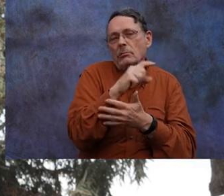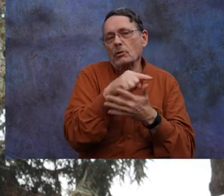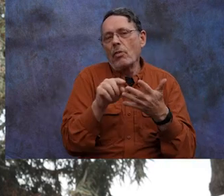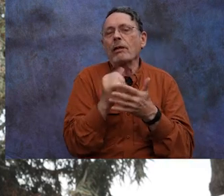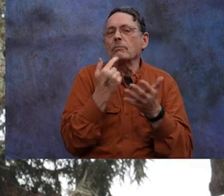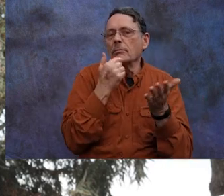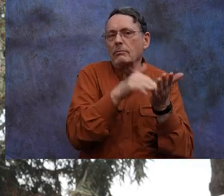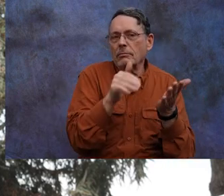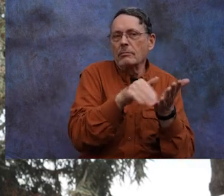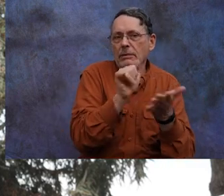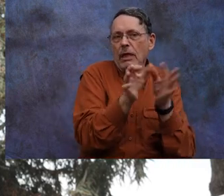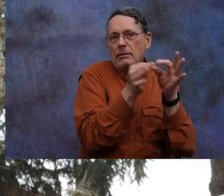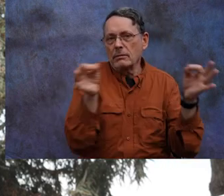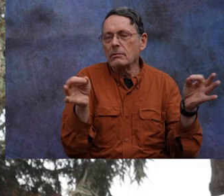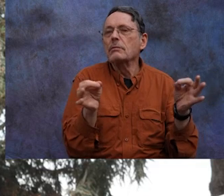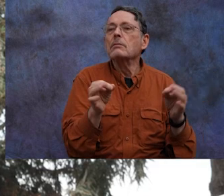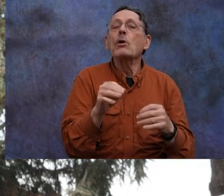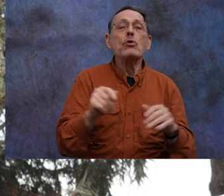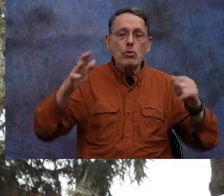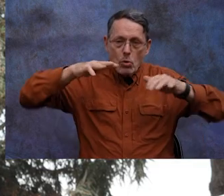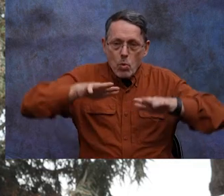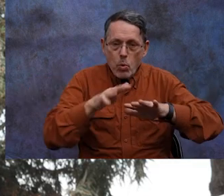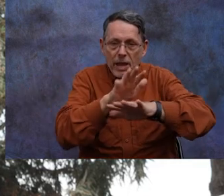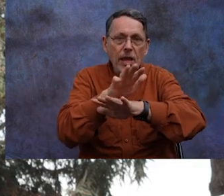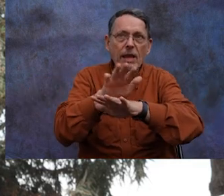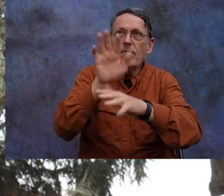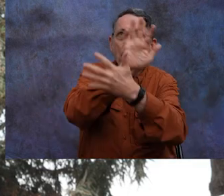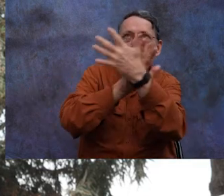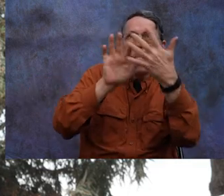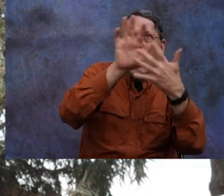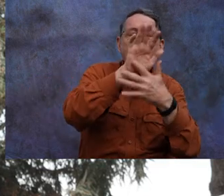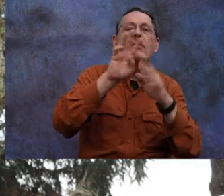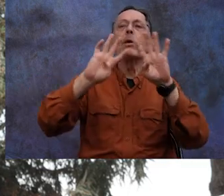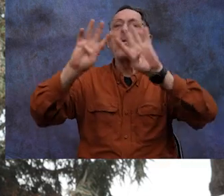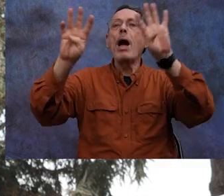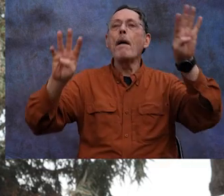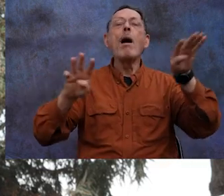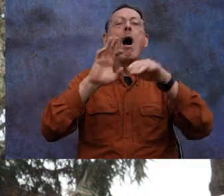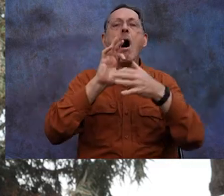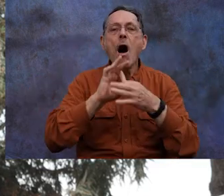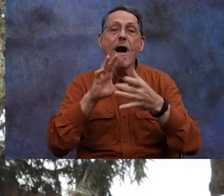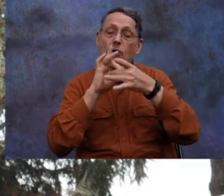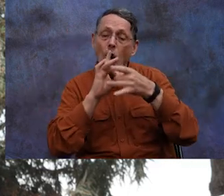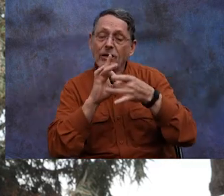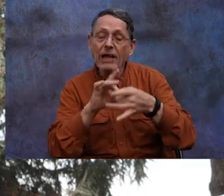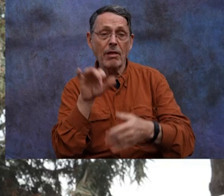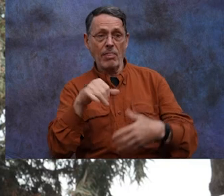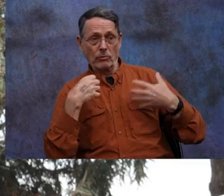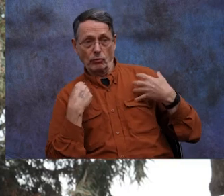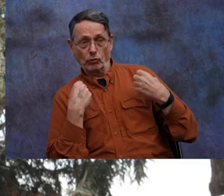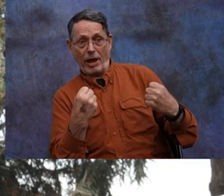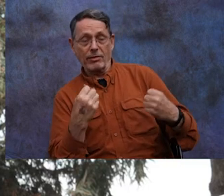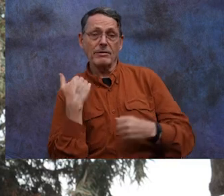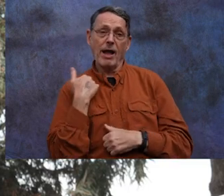One more time. Weave a web of connection that strengthens